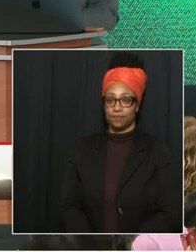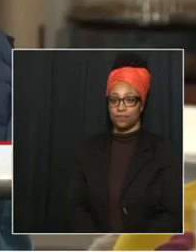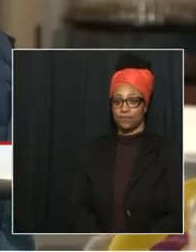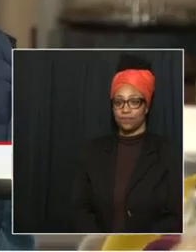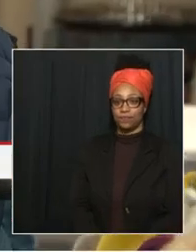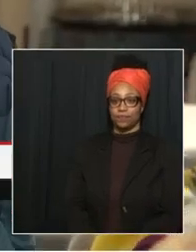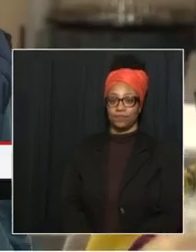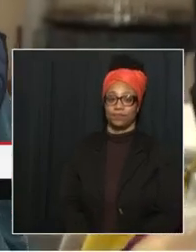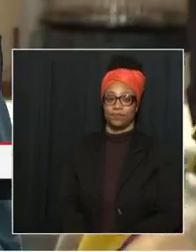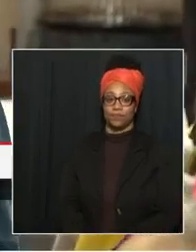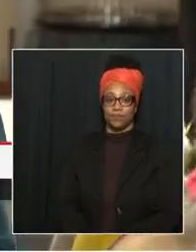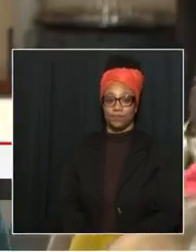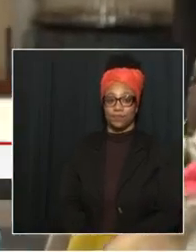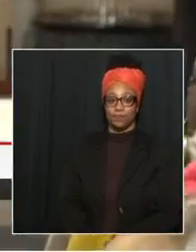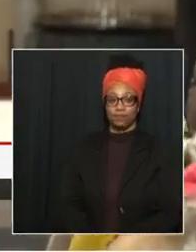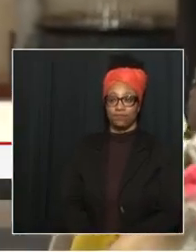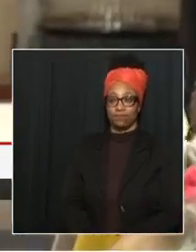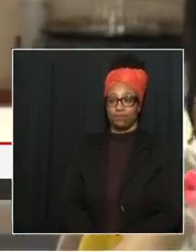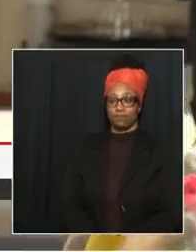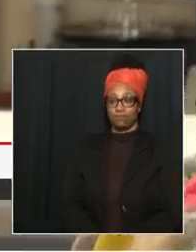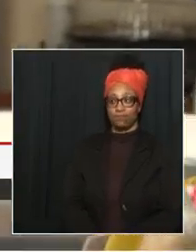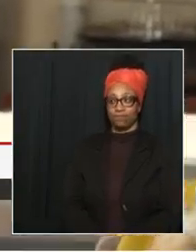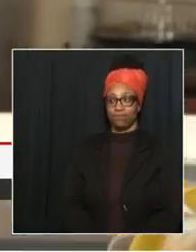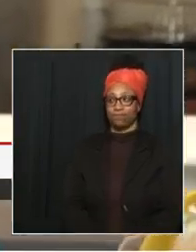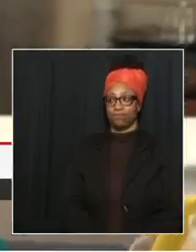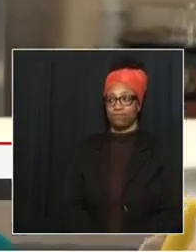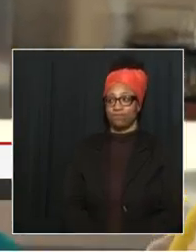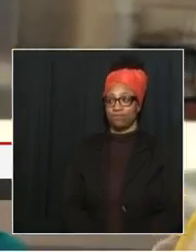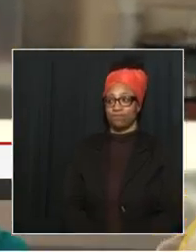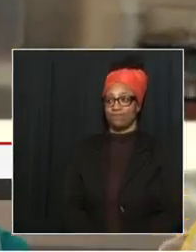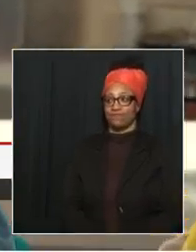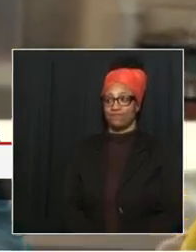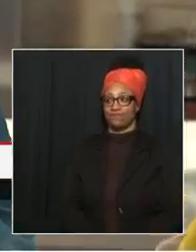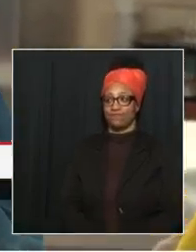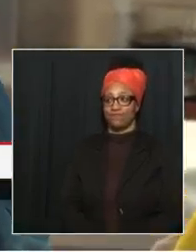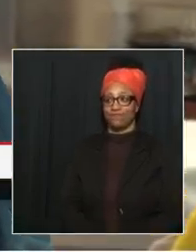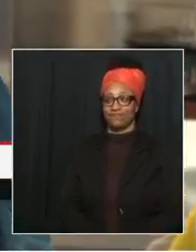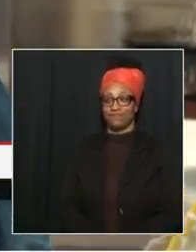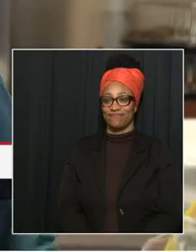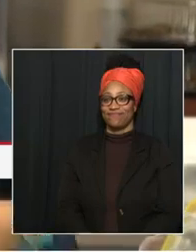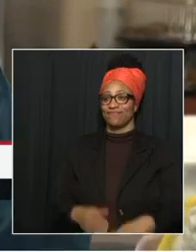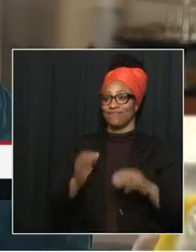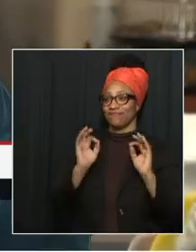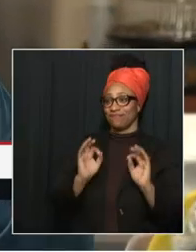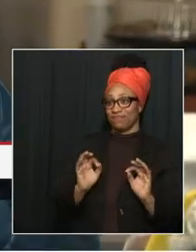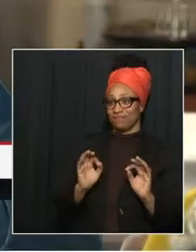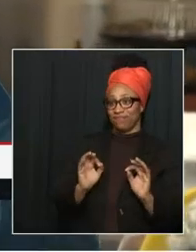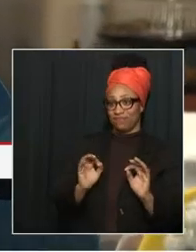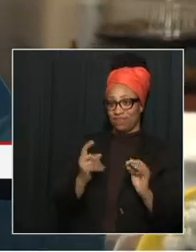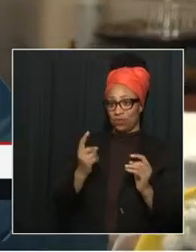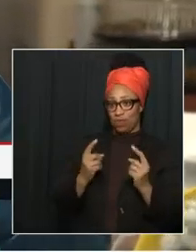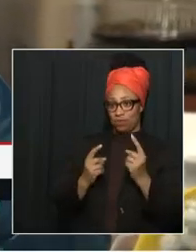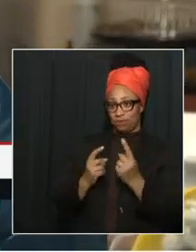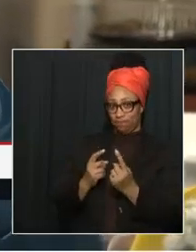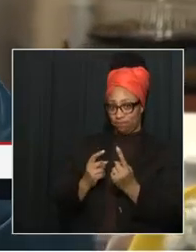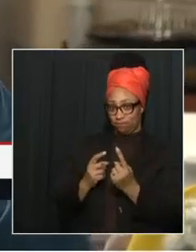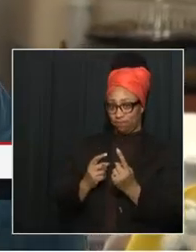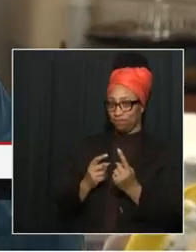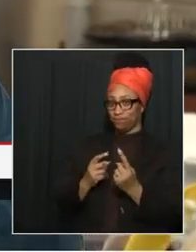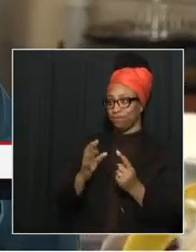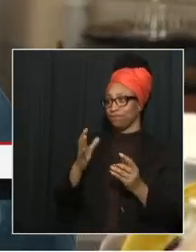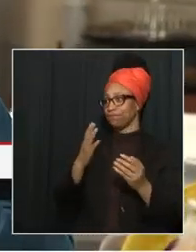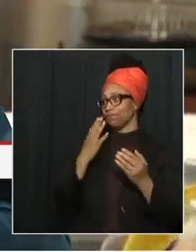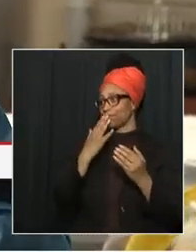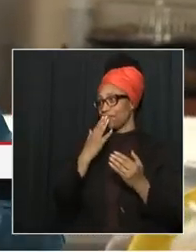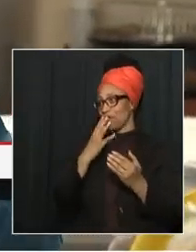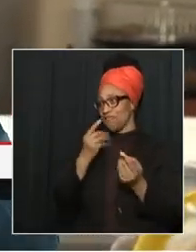Good morning to the panel. Good morning. And it's so good to see you. Thank you for coming out this morning. As soon as I put